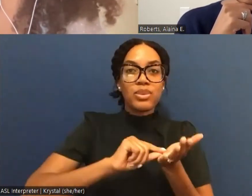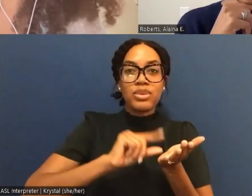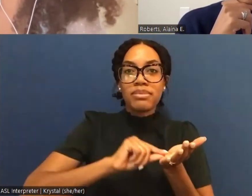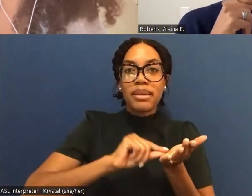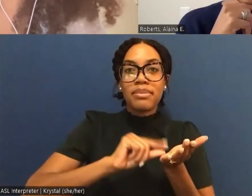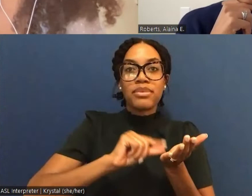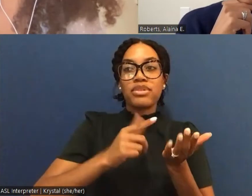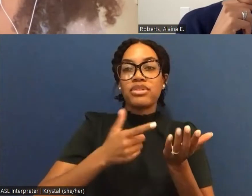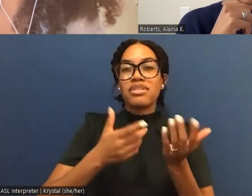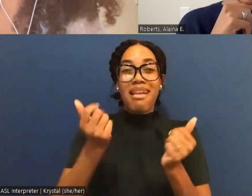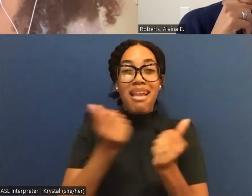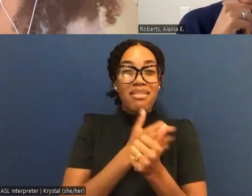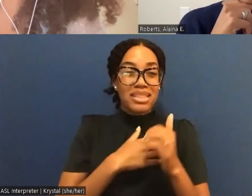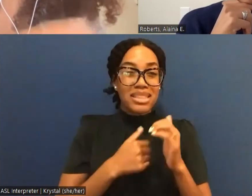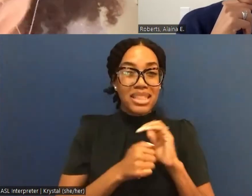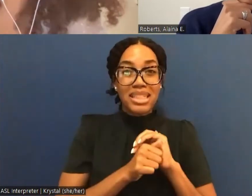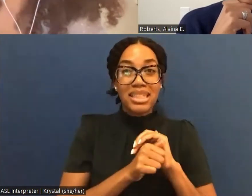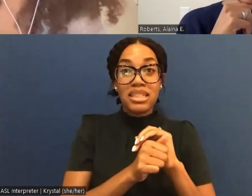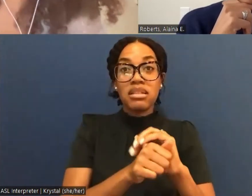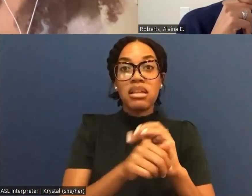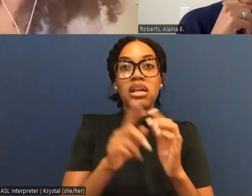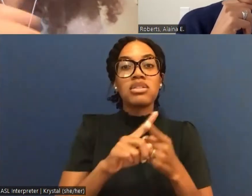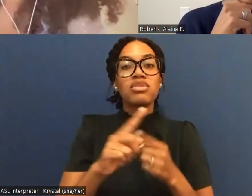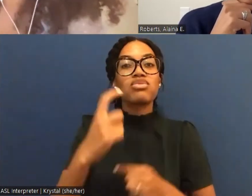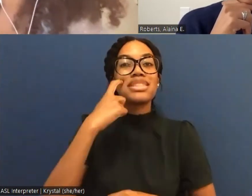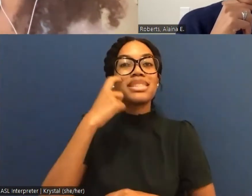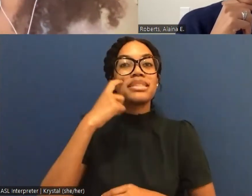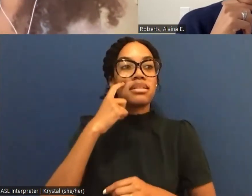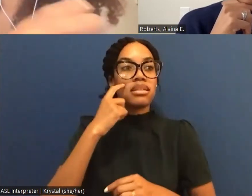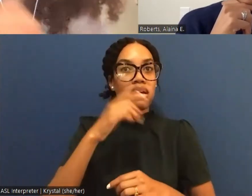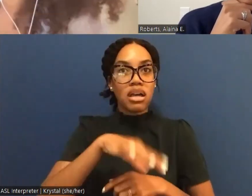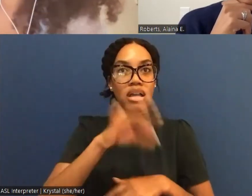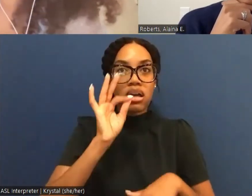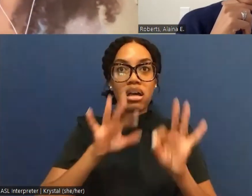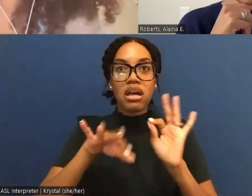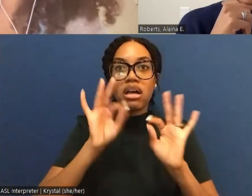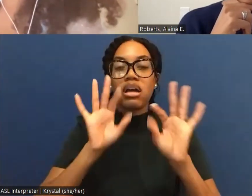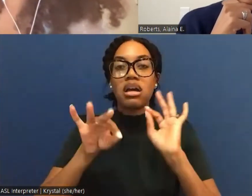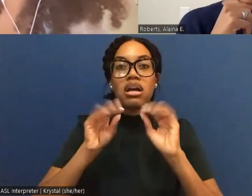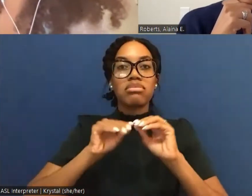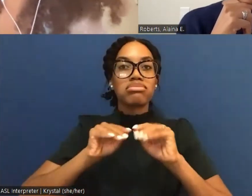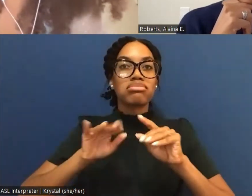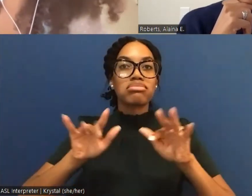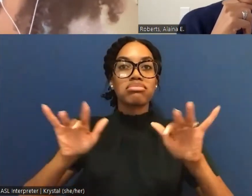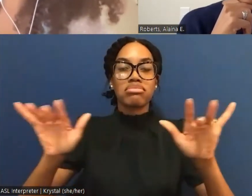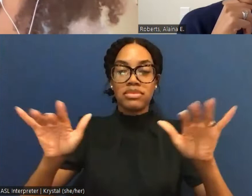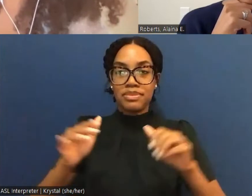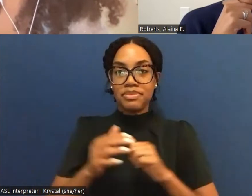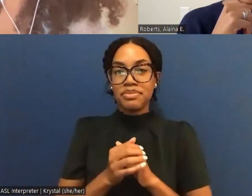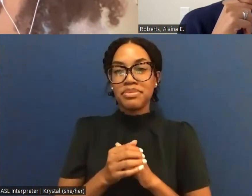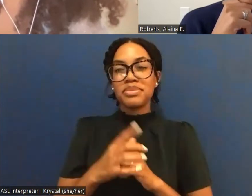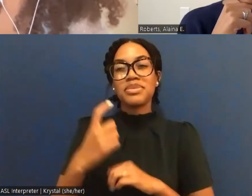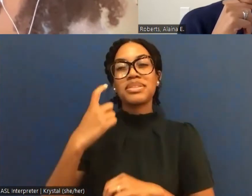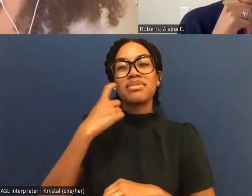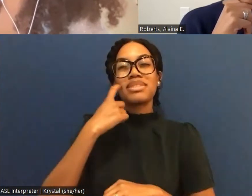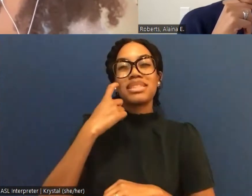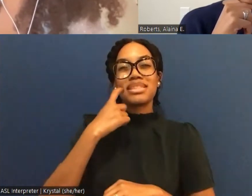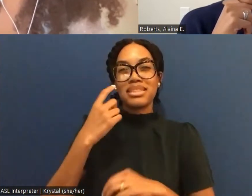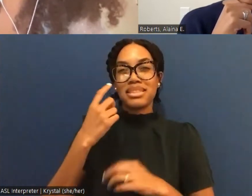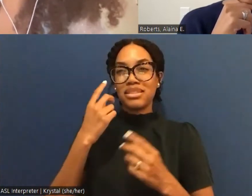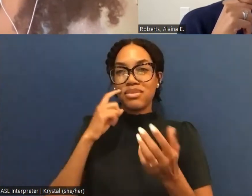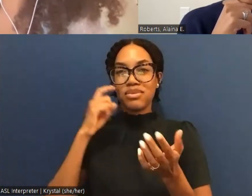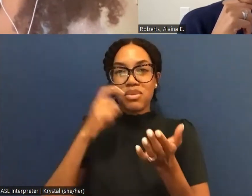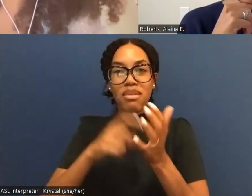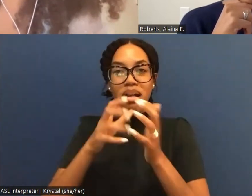until recently. And we see this continued thread of the erasure of critical